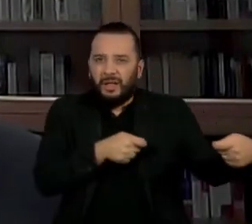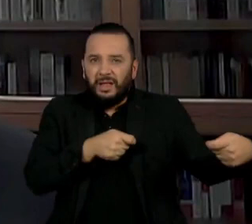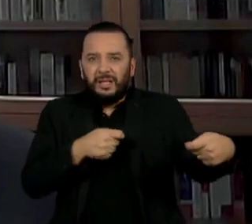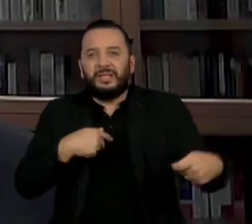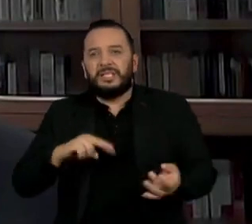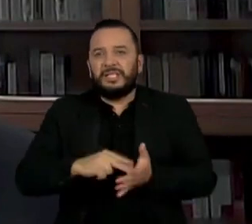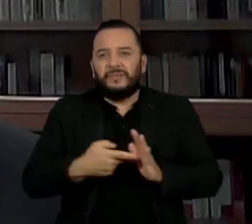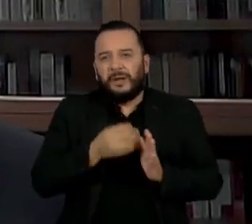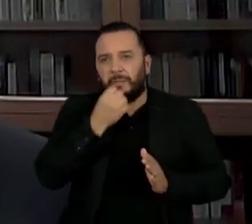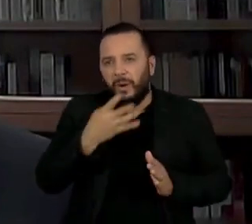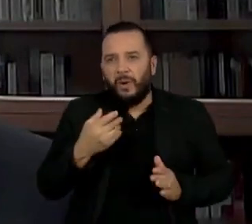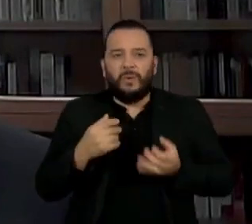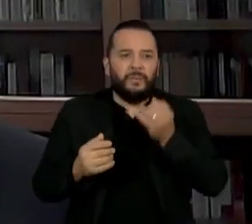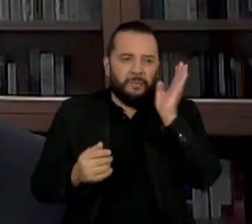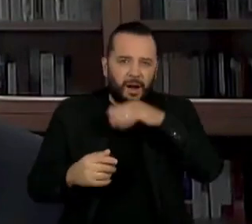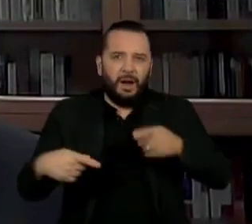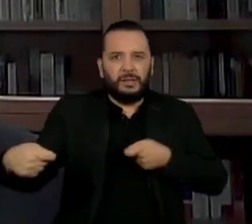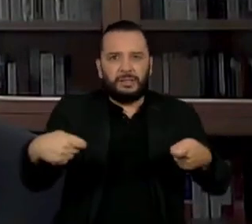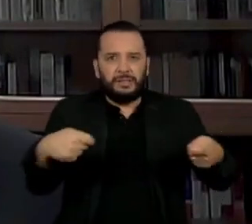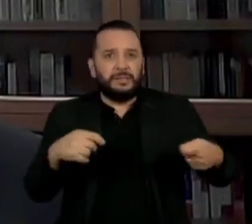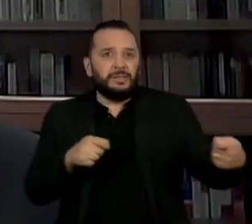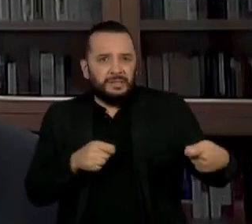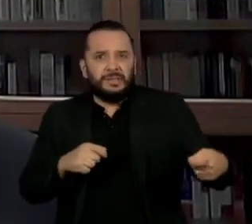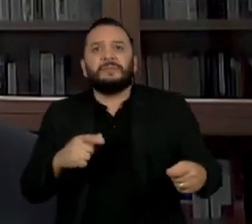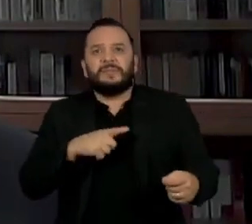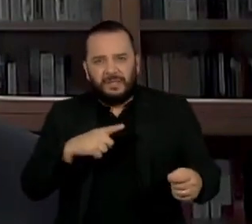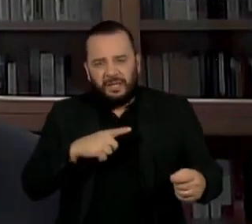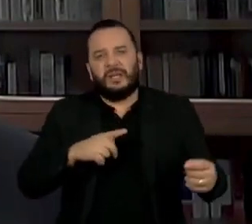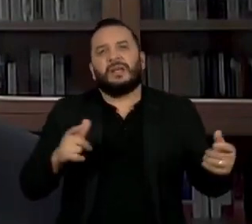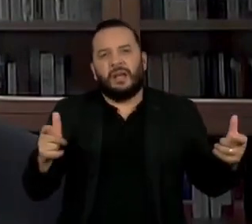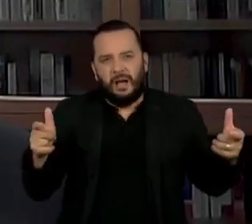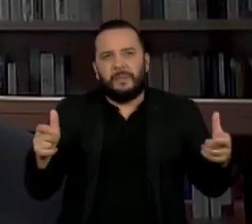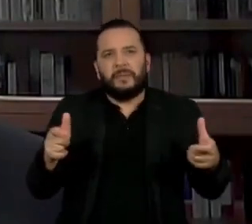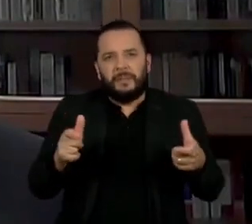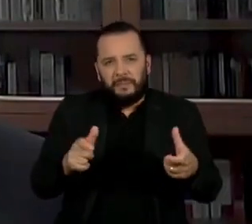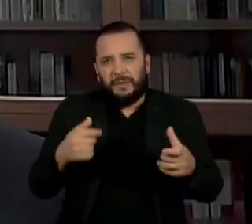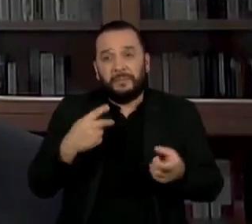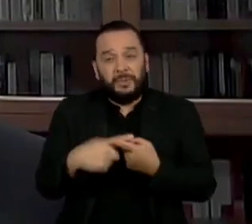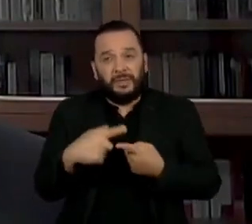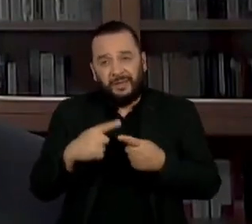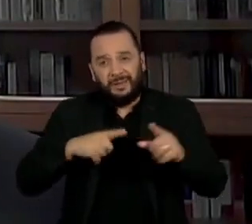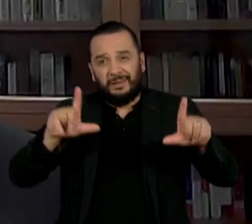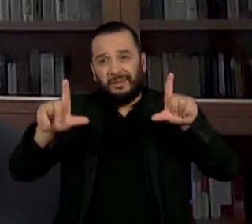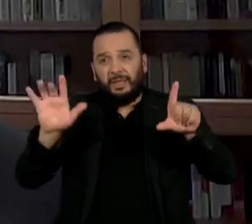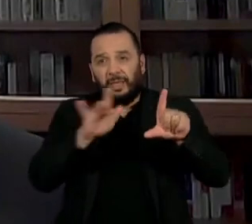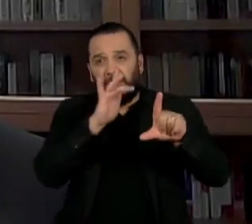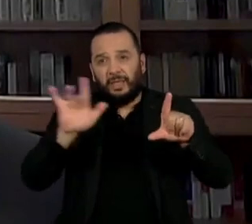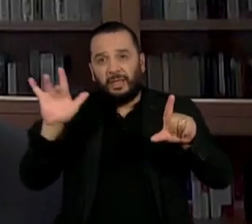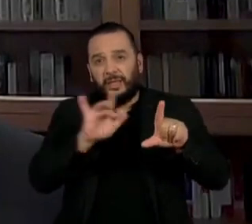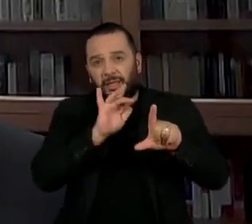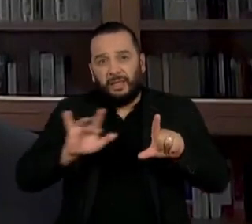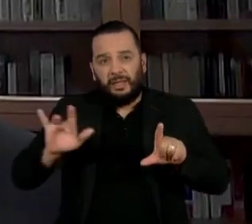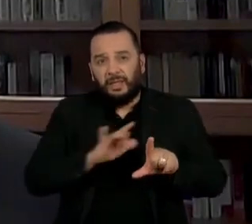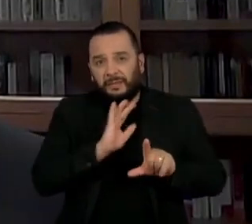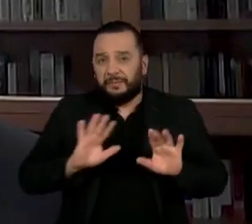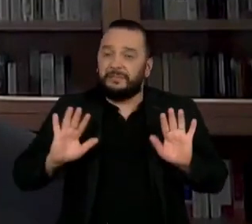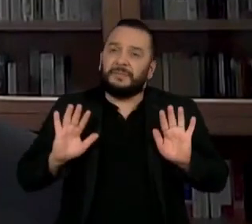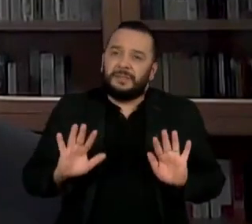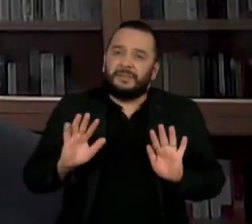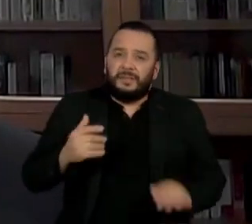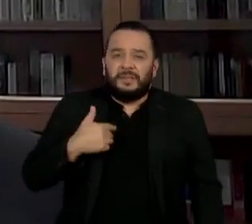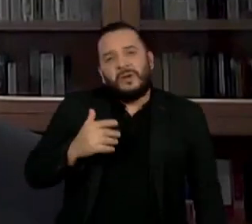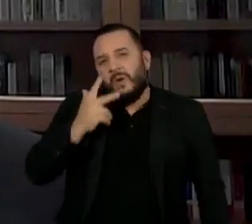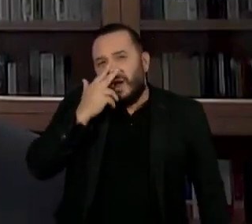And even though the audience has diminished somewhat in our age of screens, I think